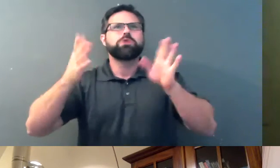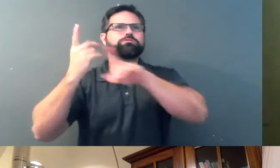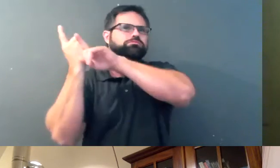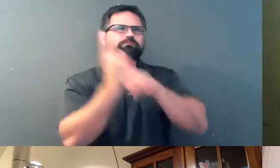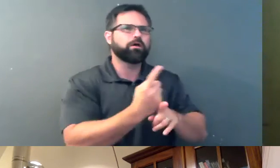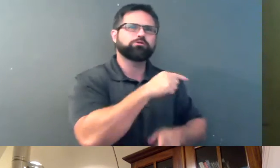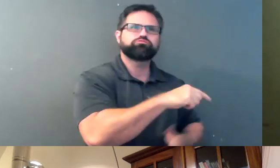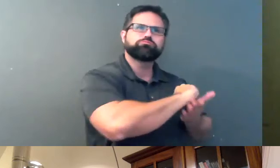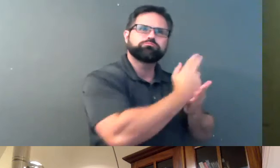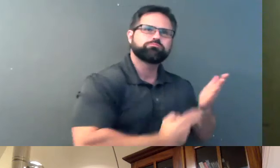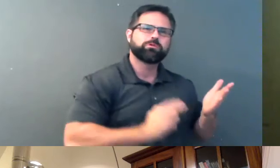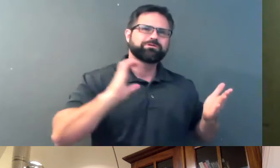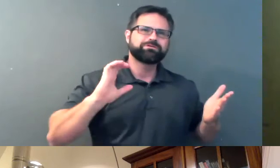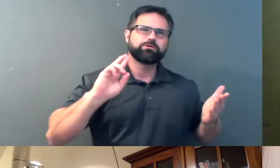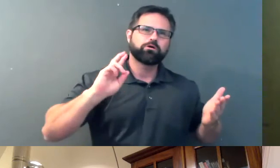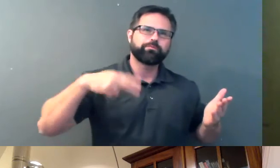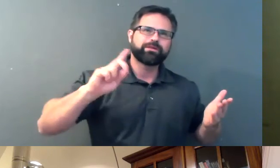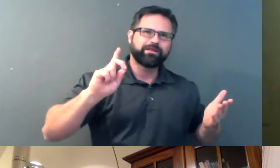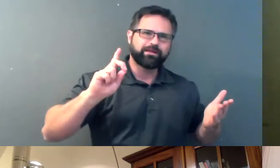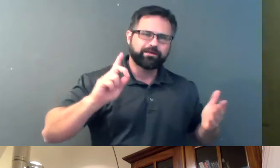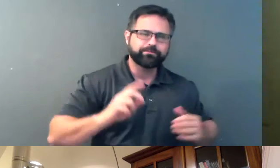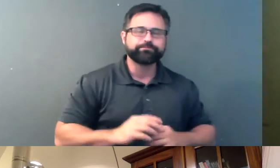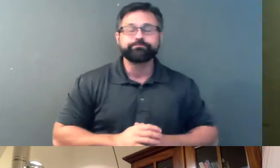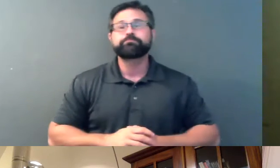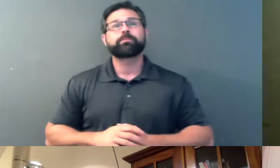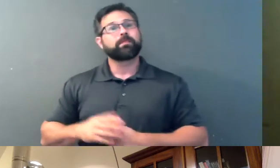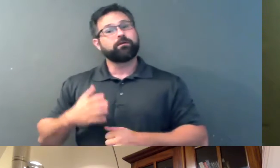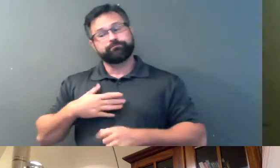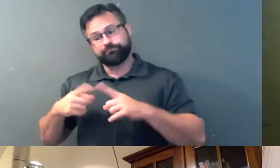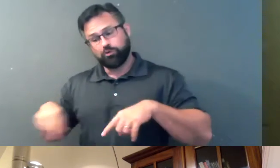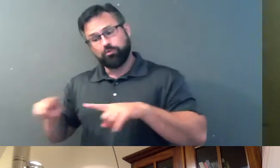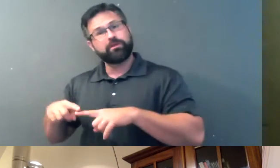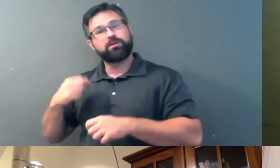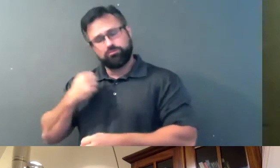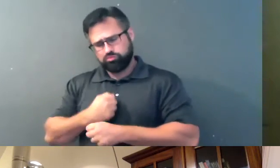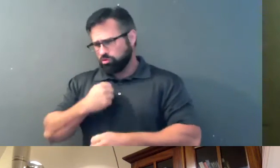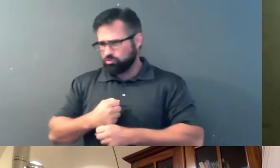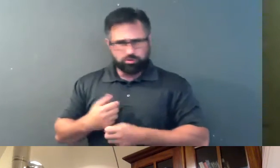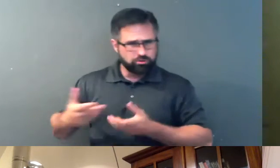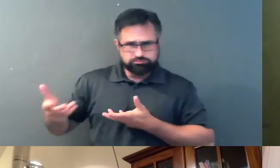work intersessionally with a view to